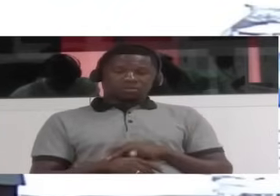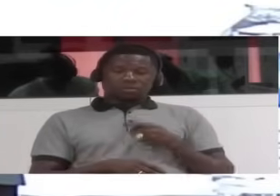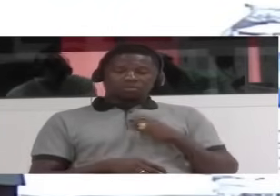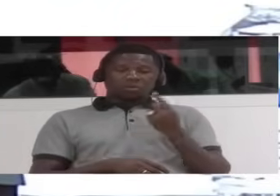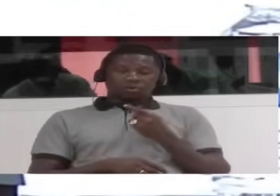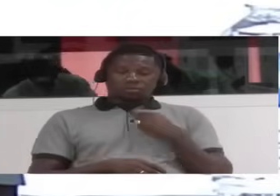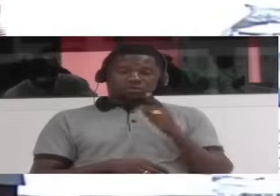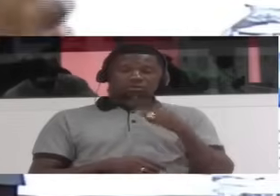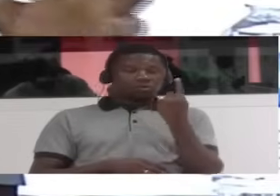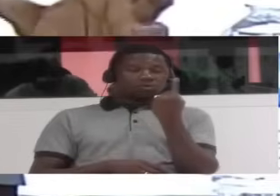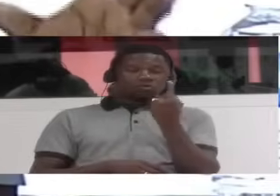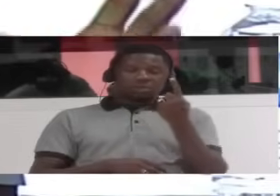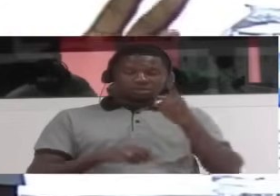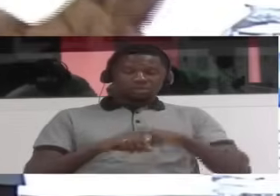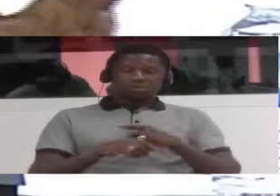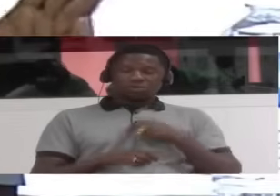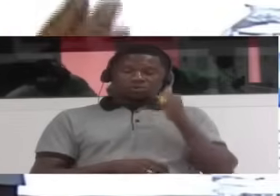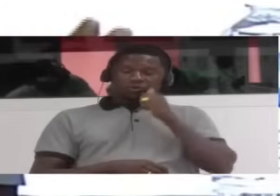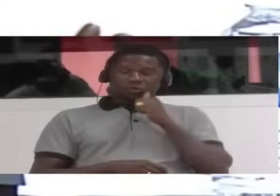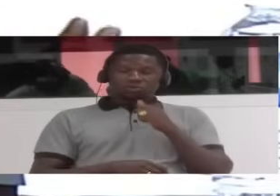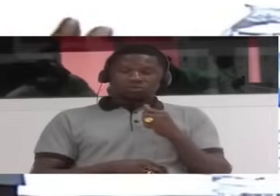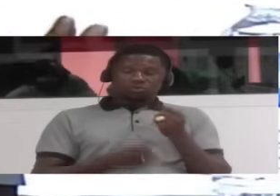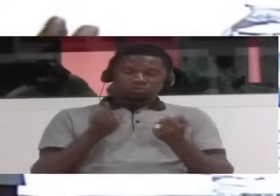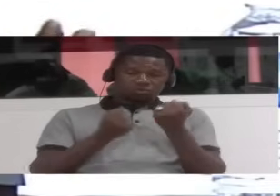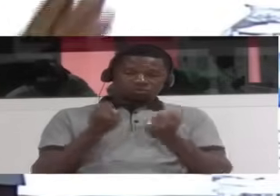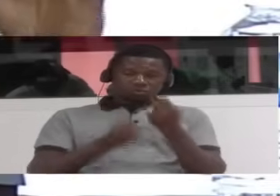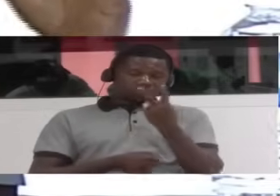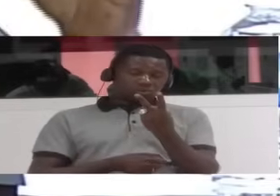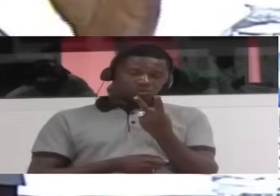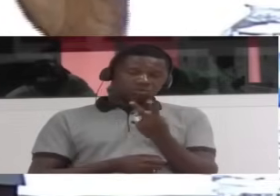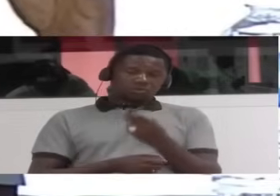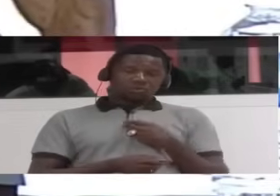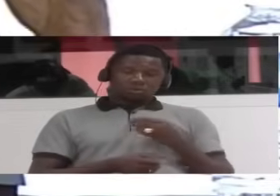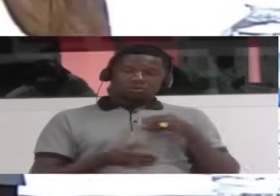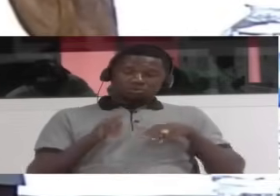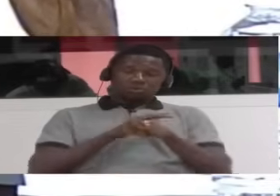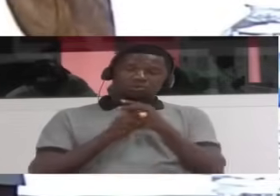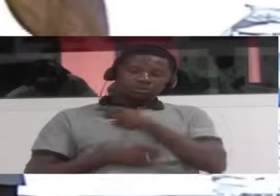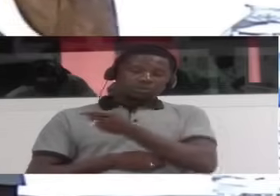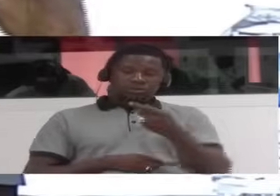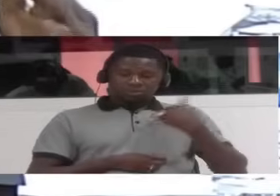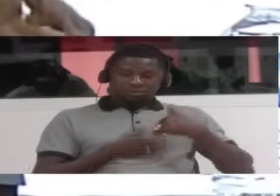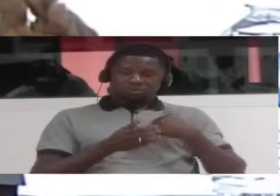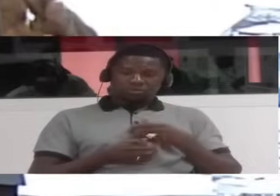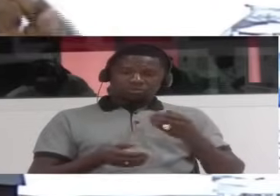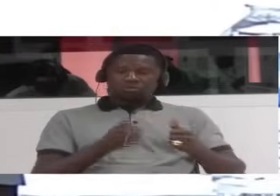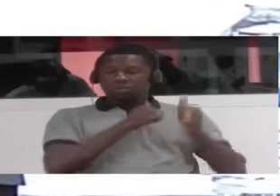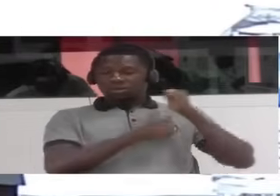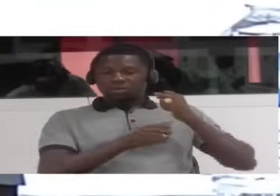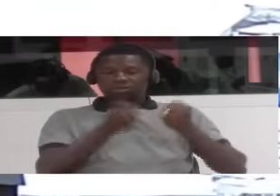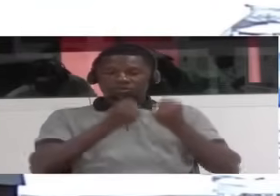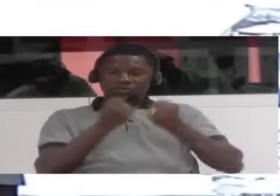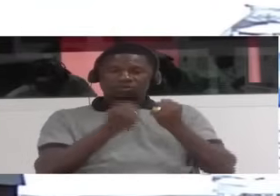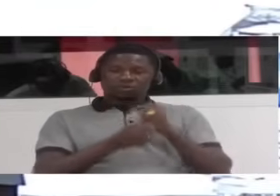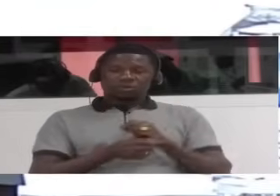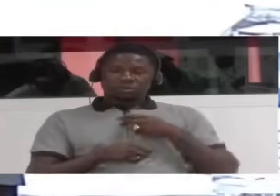was once that we used these two vehicles, and we put these people behind the vehicles. They